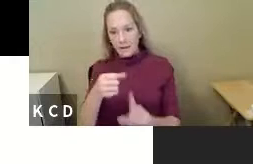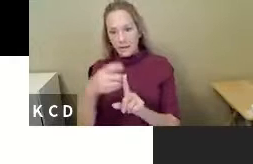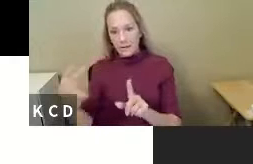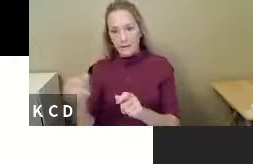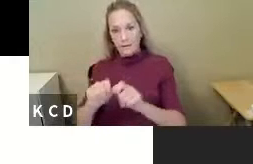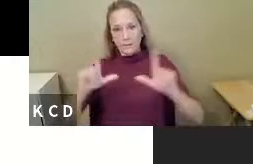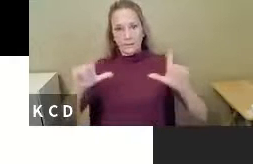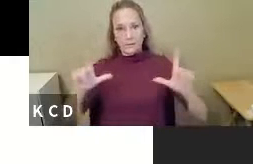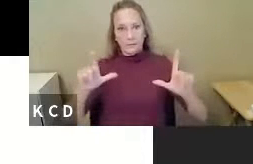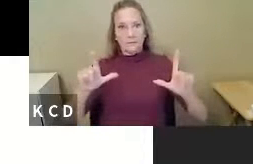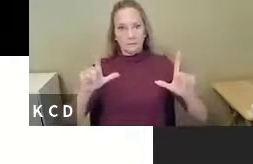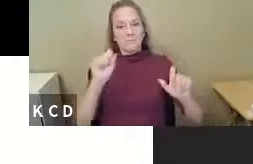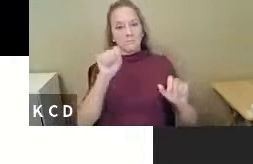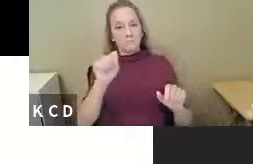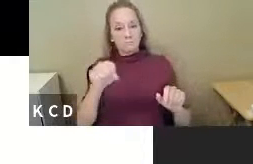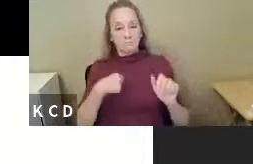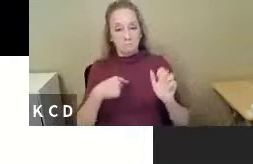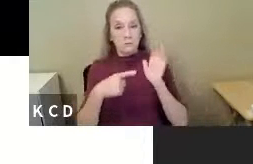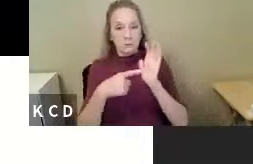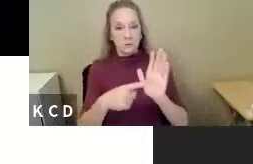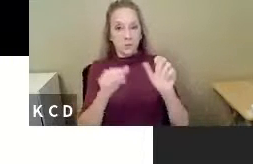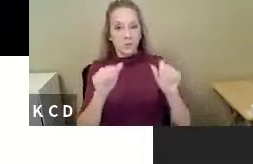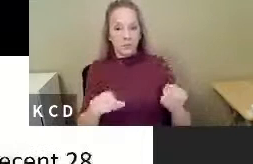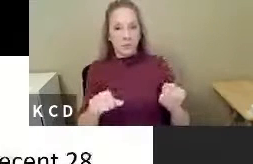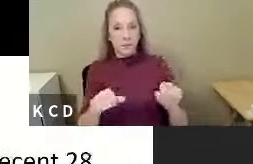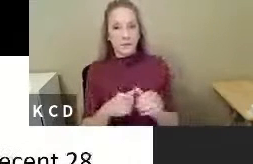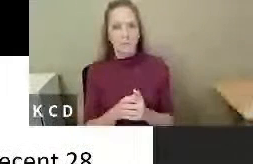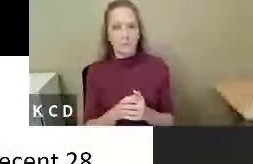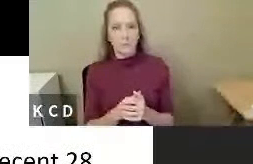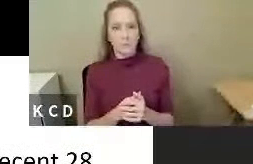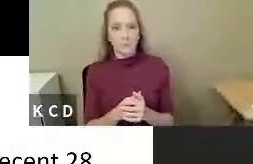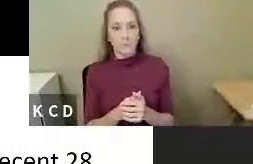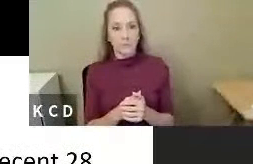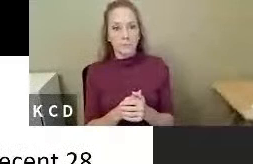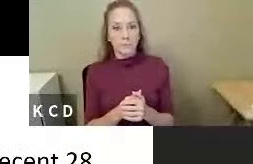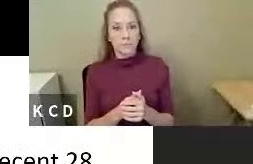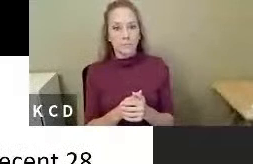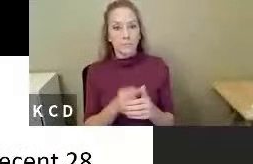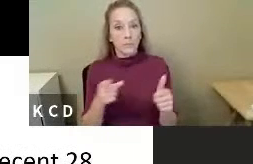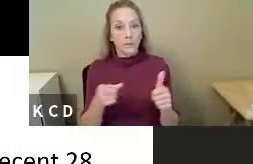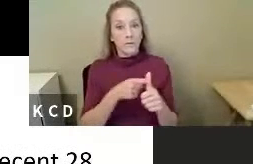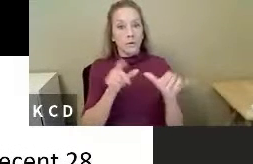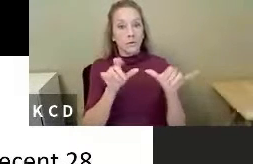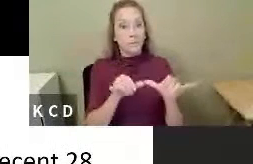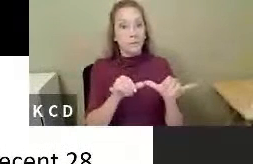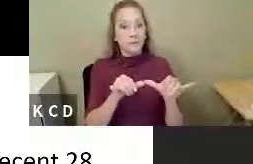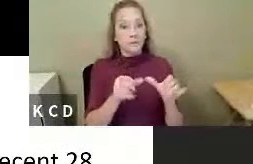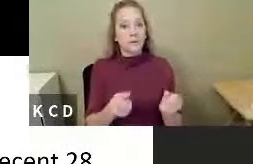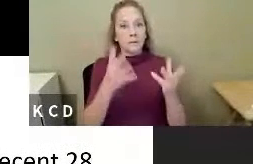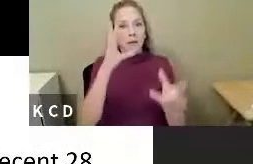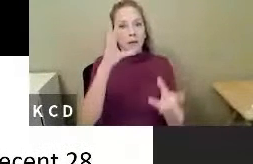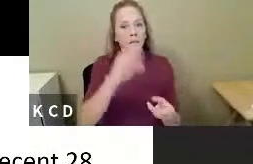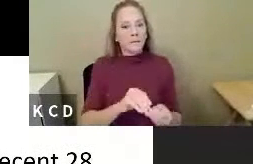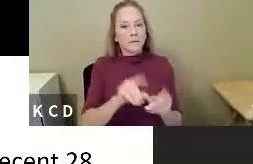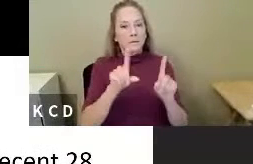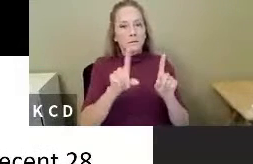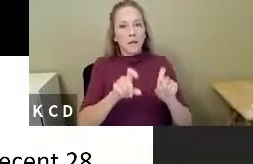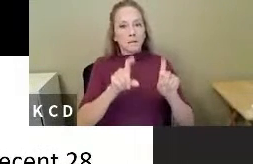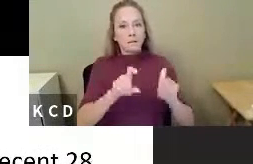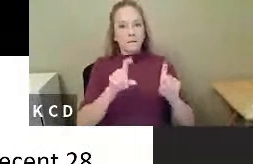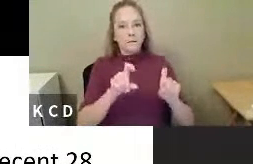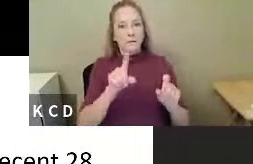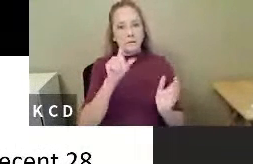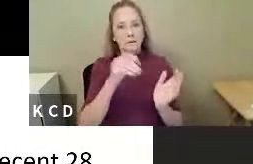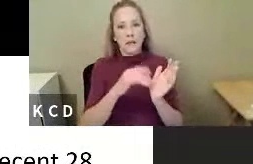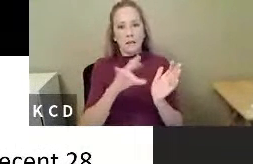change very much, but yes, we can run through those. So our first, go ahead and go to the next slide. So our first metric was testing volume. So we want to see